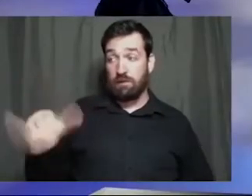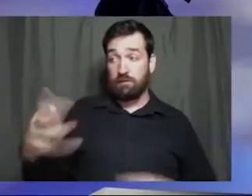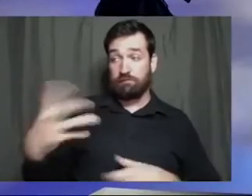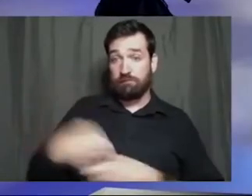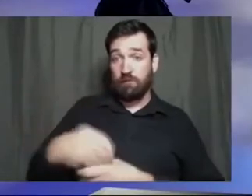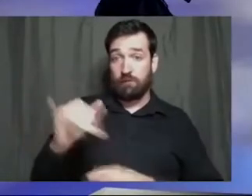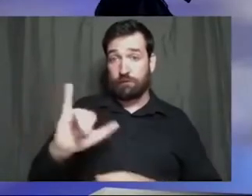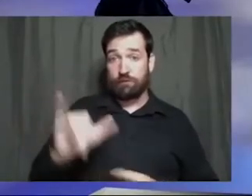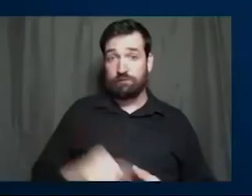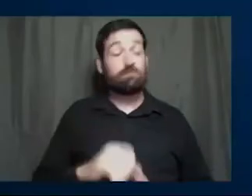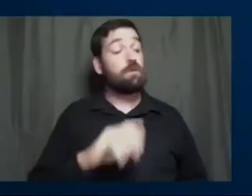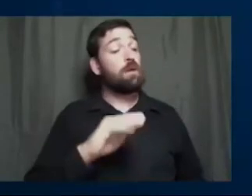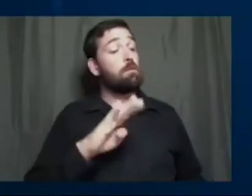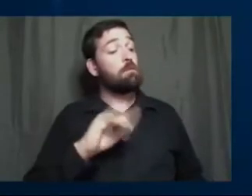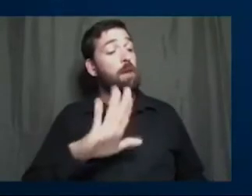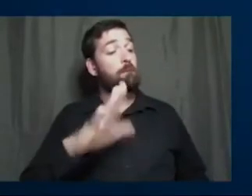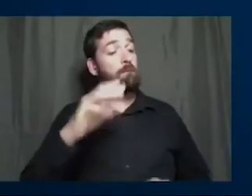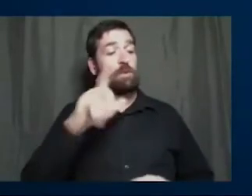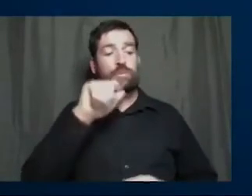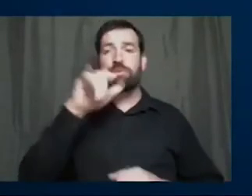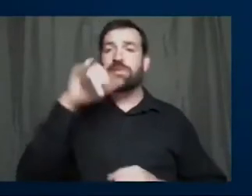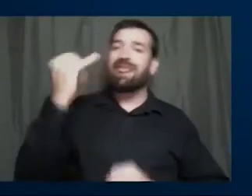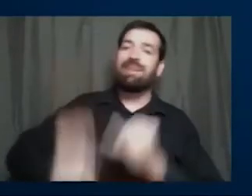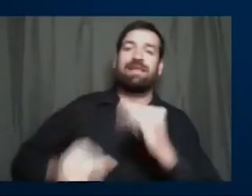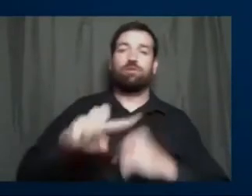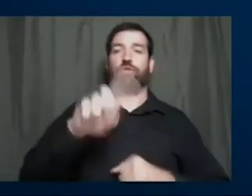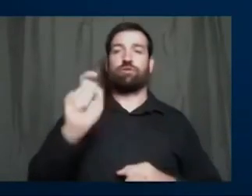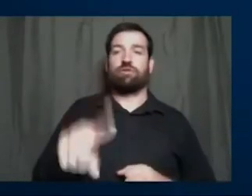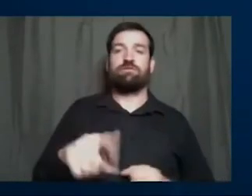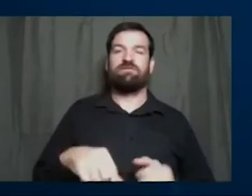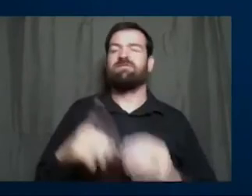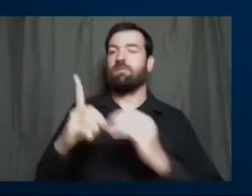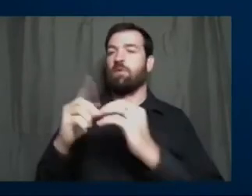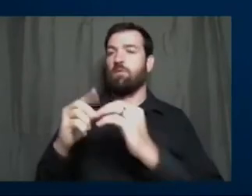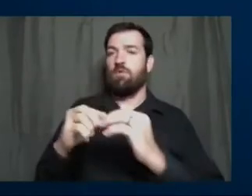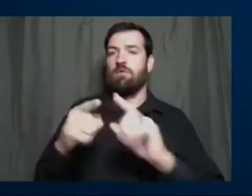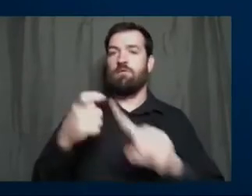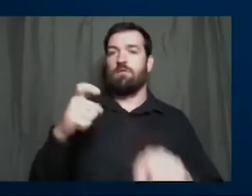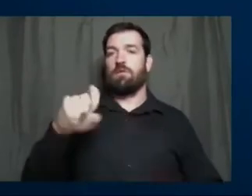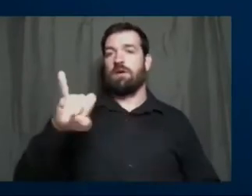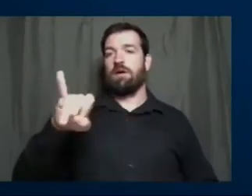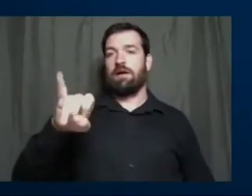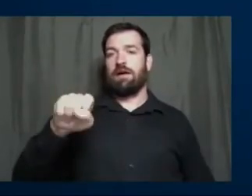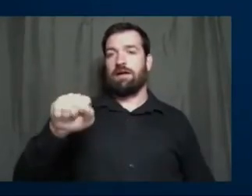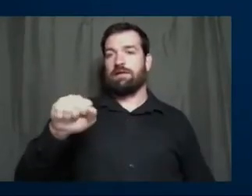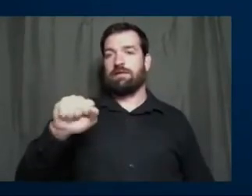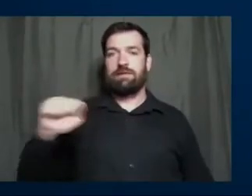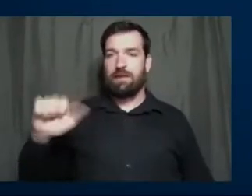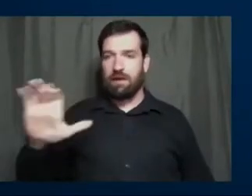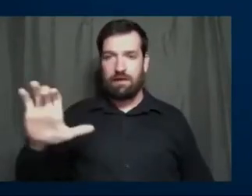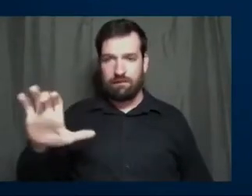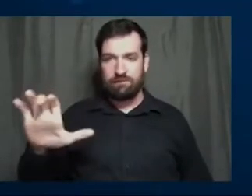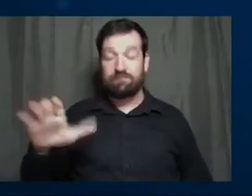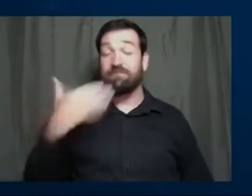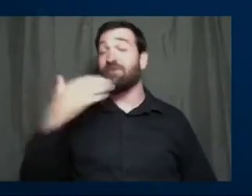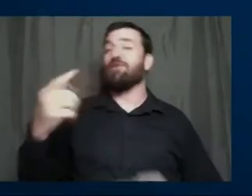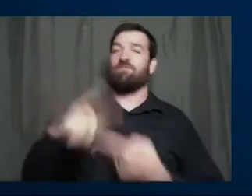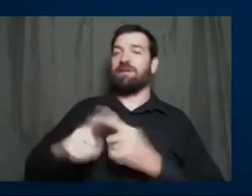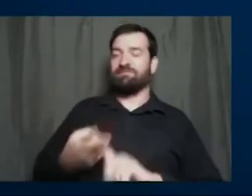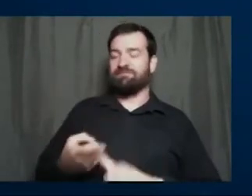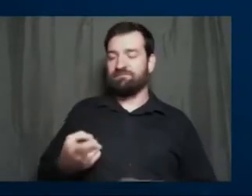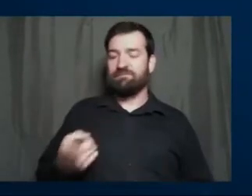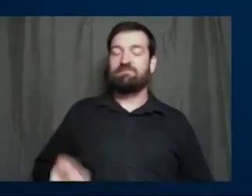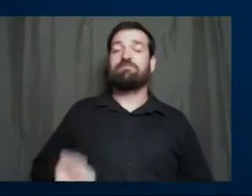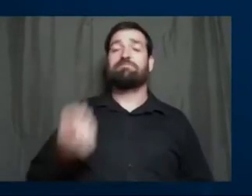who are we giving the last question to? All right, time for one more, and it's from Isaac, our good friend Isaac. Regarding some of the recent